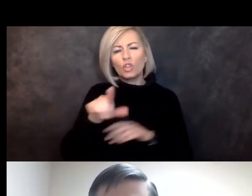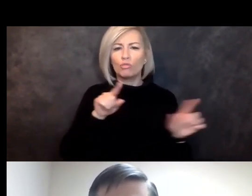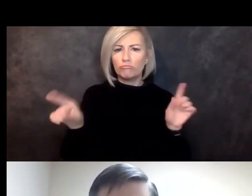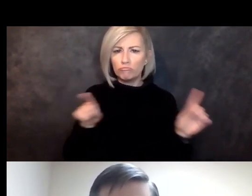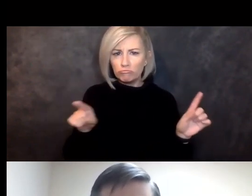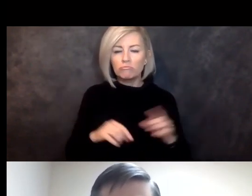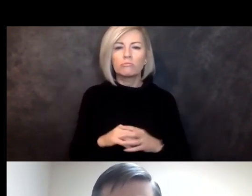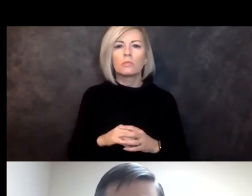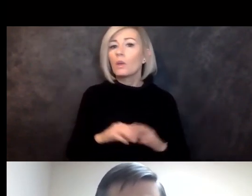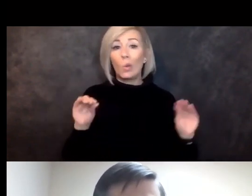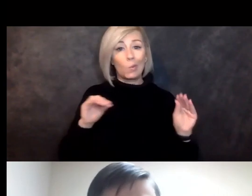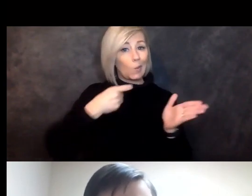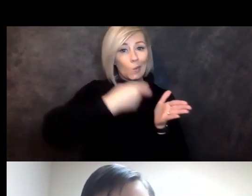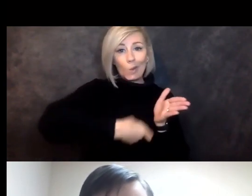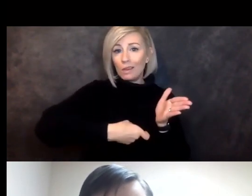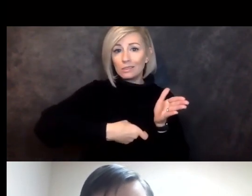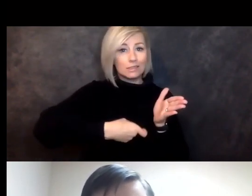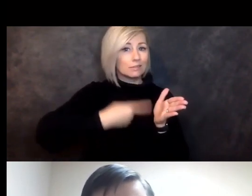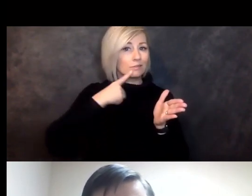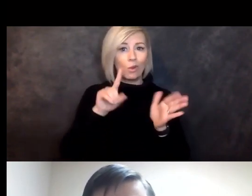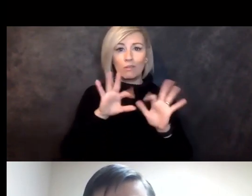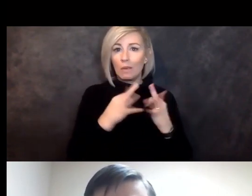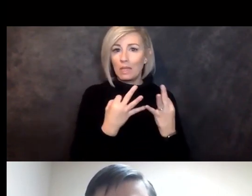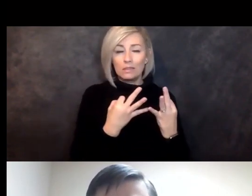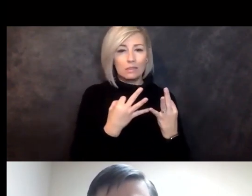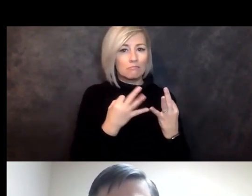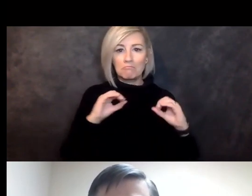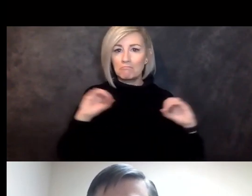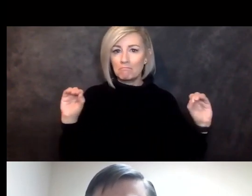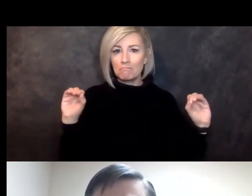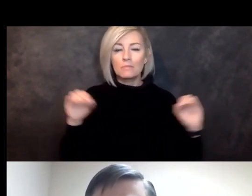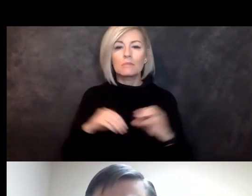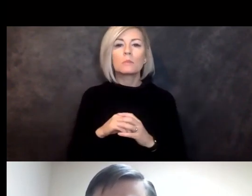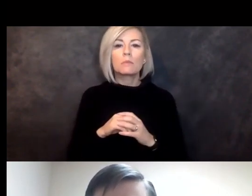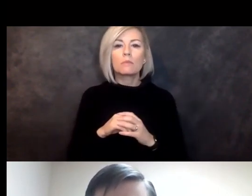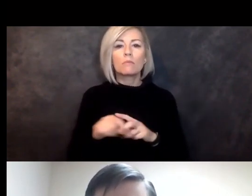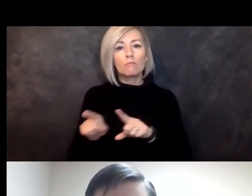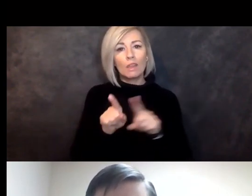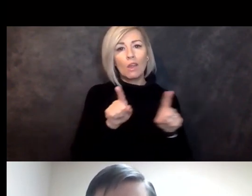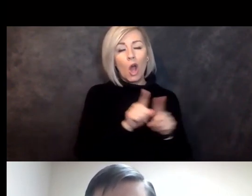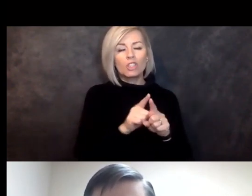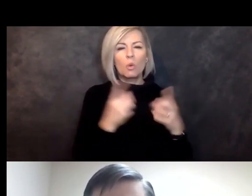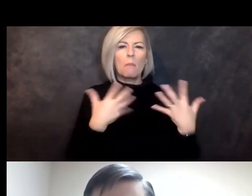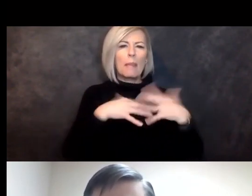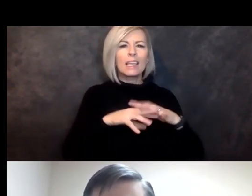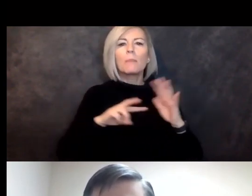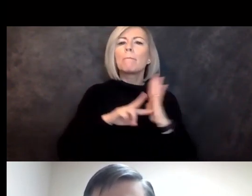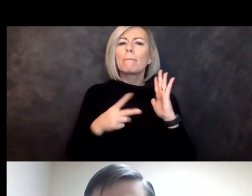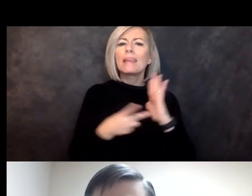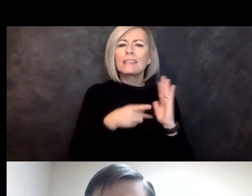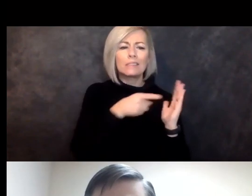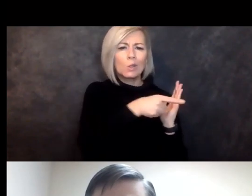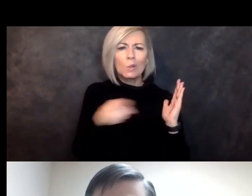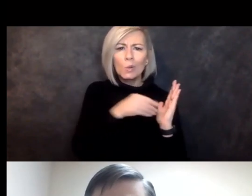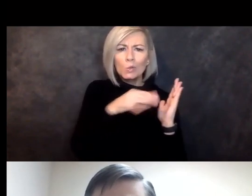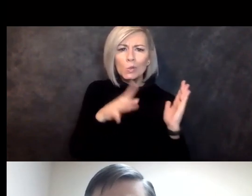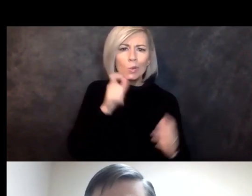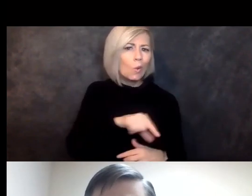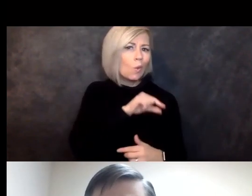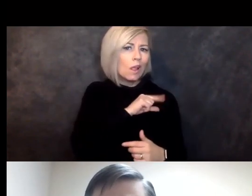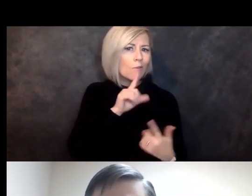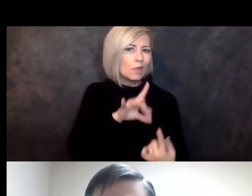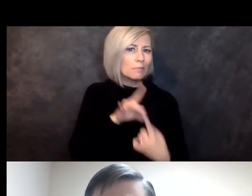There's no cost to families for our program. We also are blended, meaning those students that qualify for special